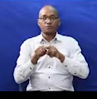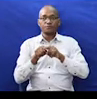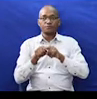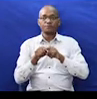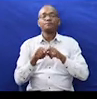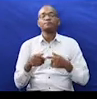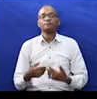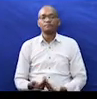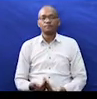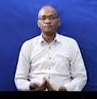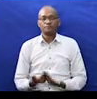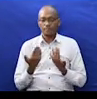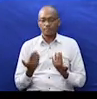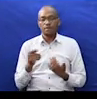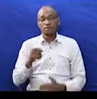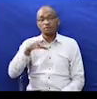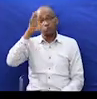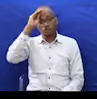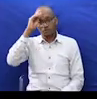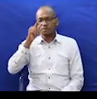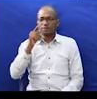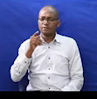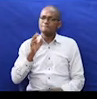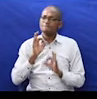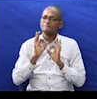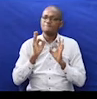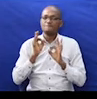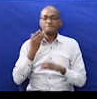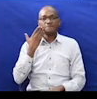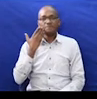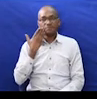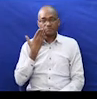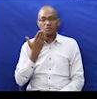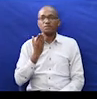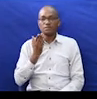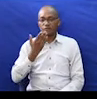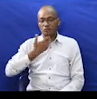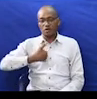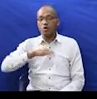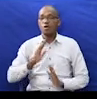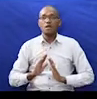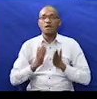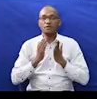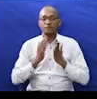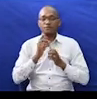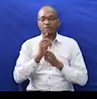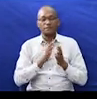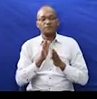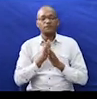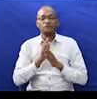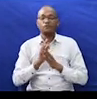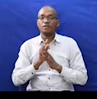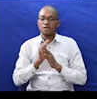So this topic is very, very important for our daily life. It helps to find the height of a